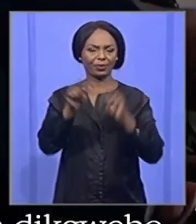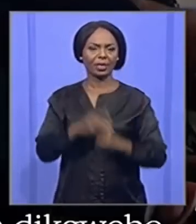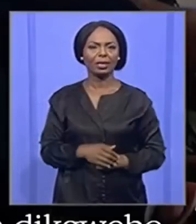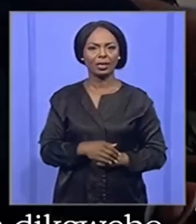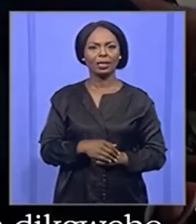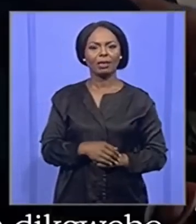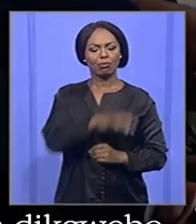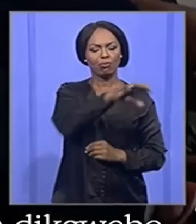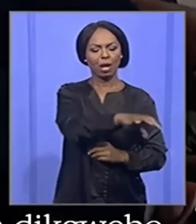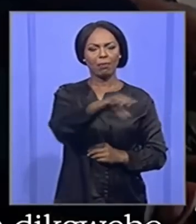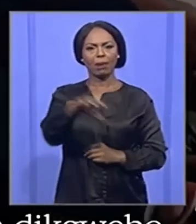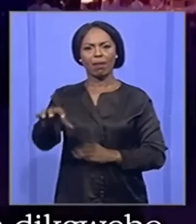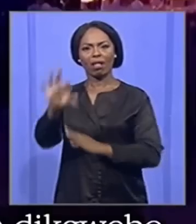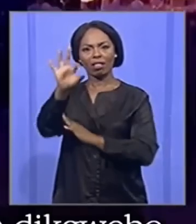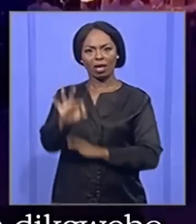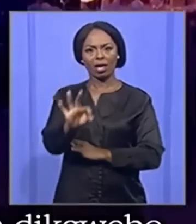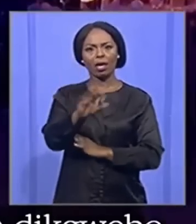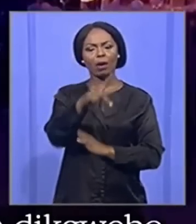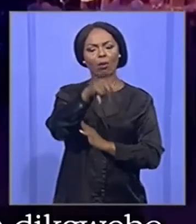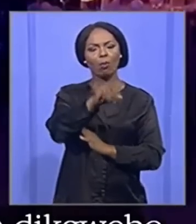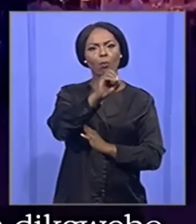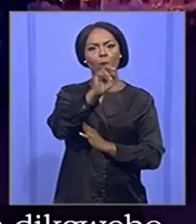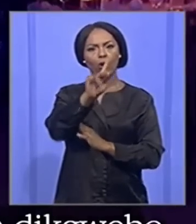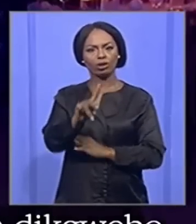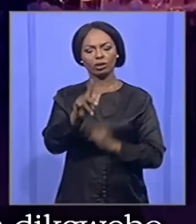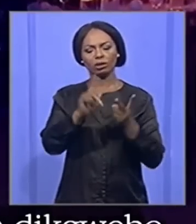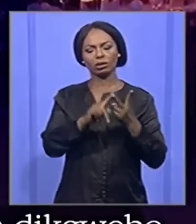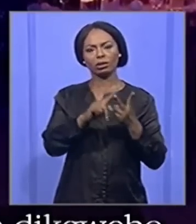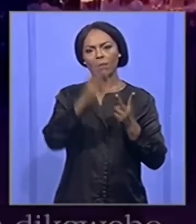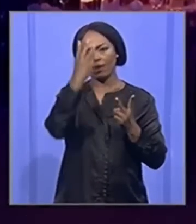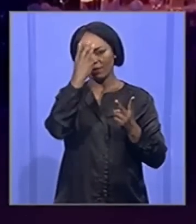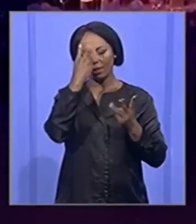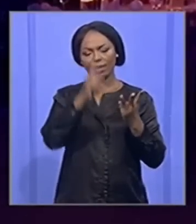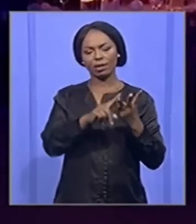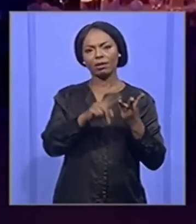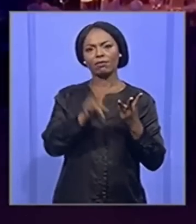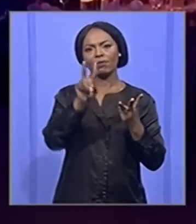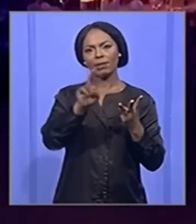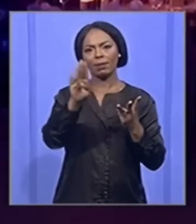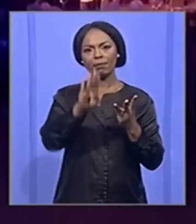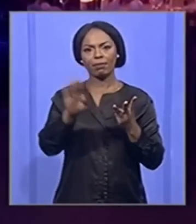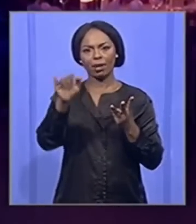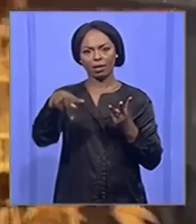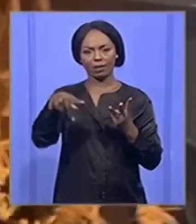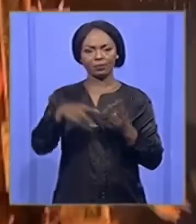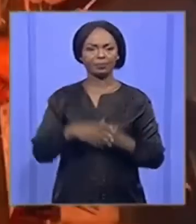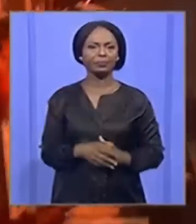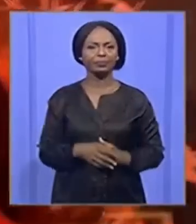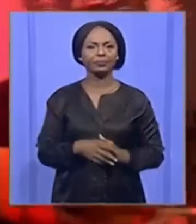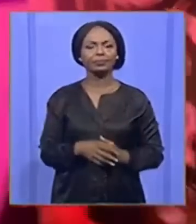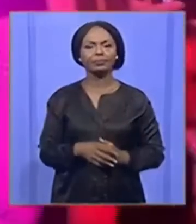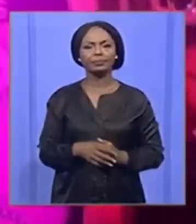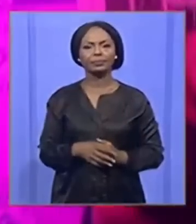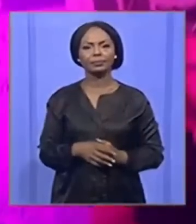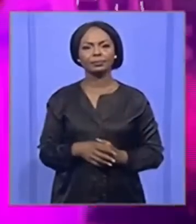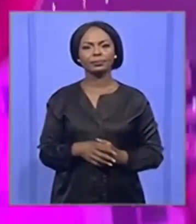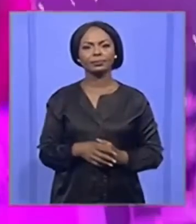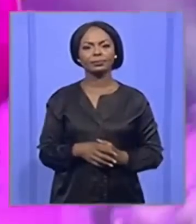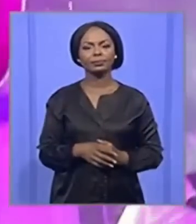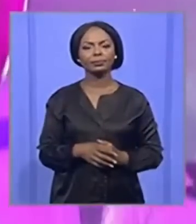tharo dibakeng tse kenyeletsang Potchefstroom, Mahikeng le Vanderbilt Park. Selwane Gagau, SABC